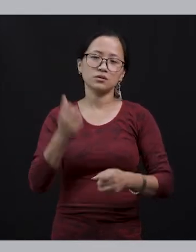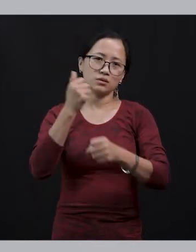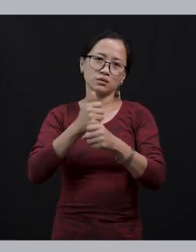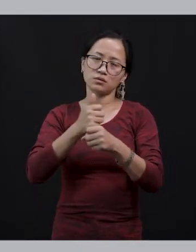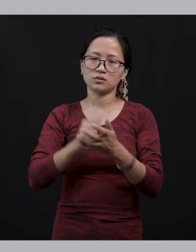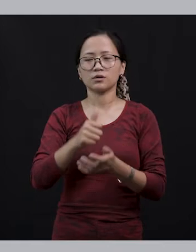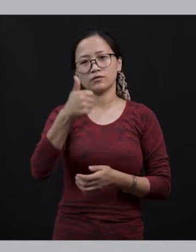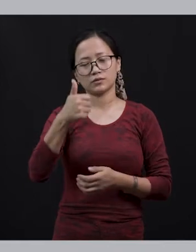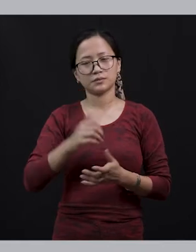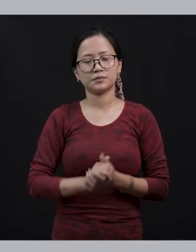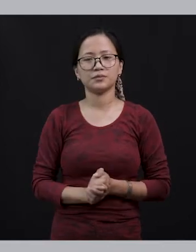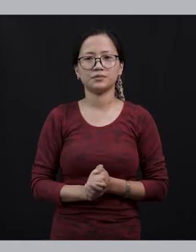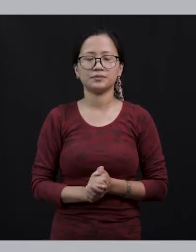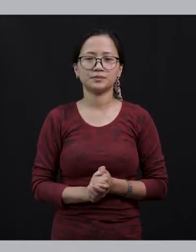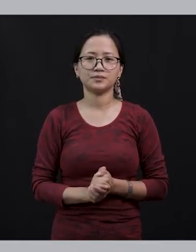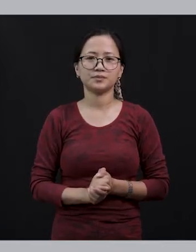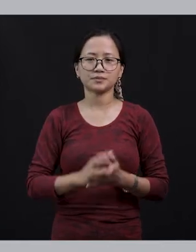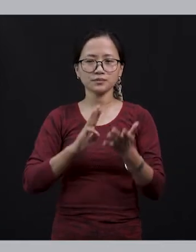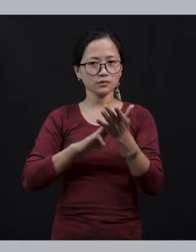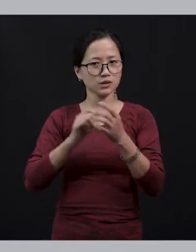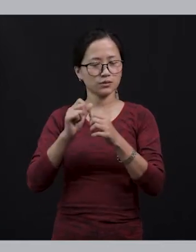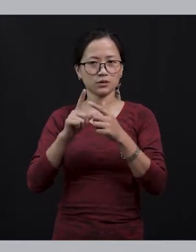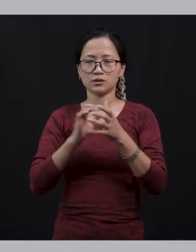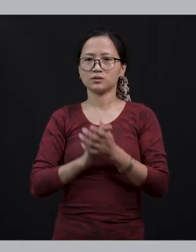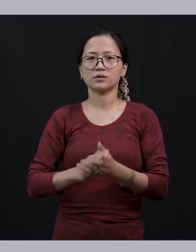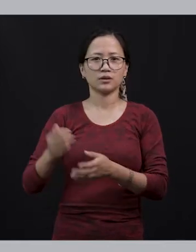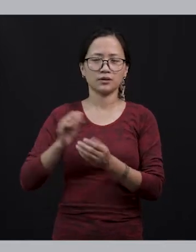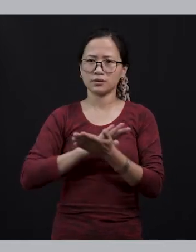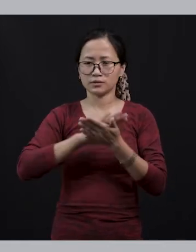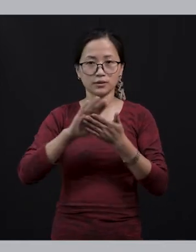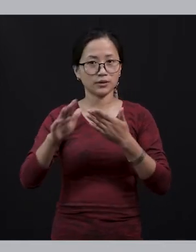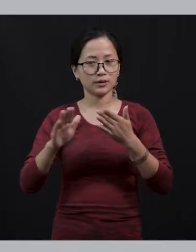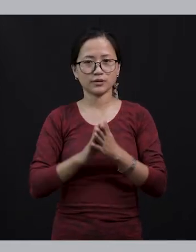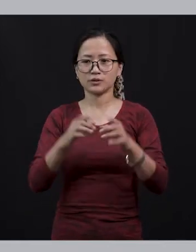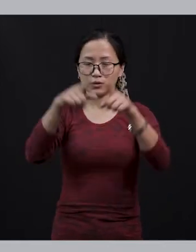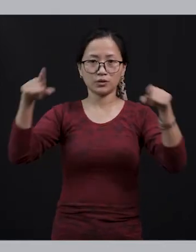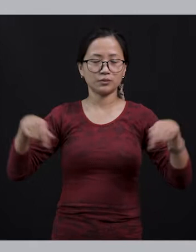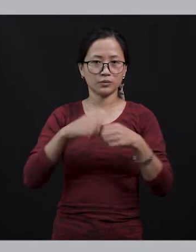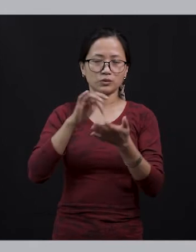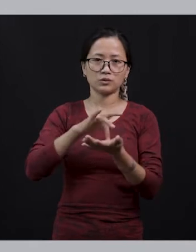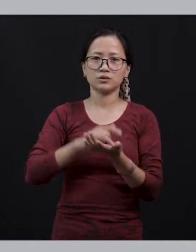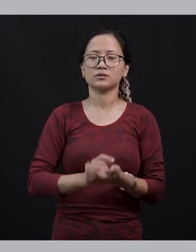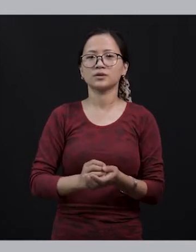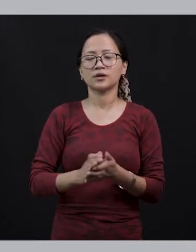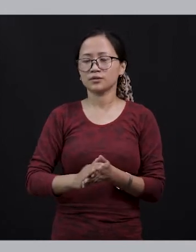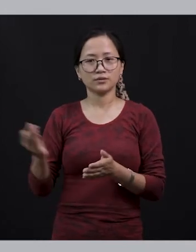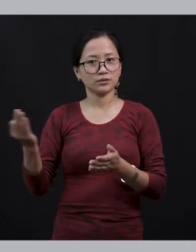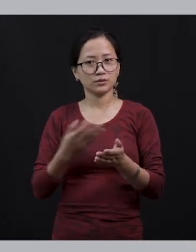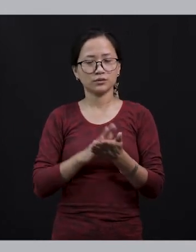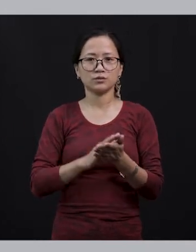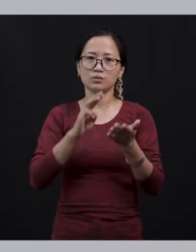governor. He had his military headquarters in Indraprasth, that is the new modern Delhi, and